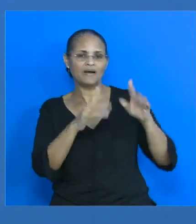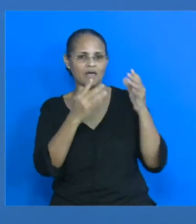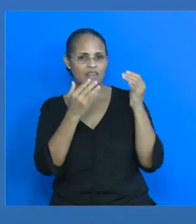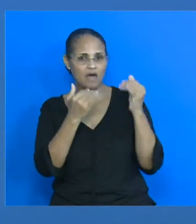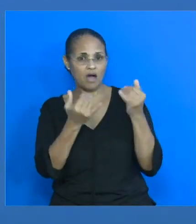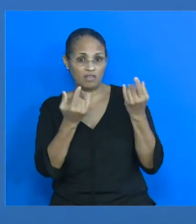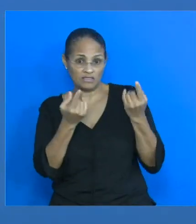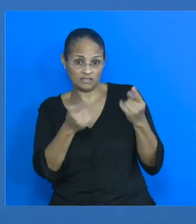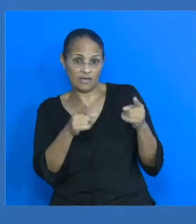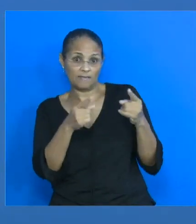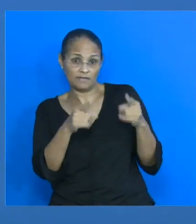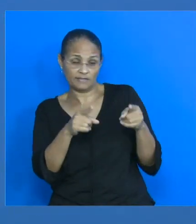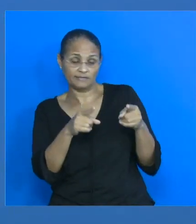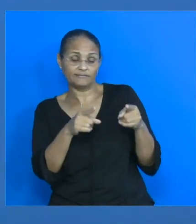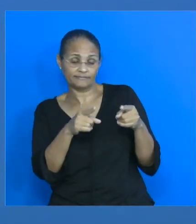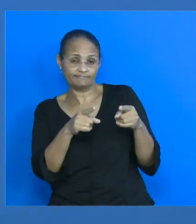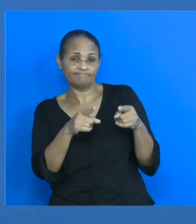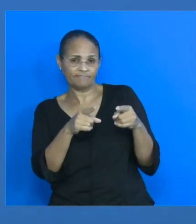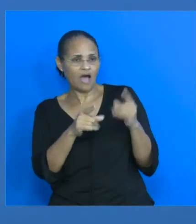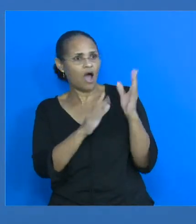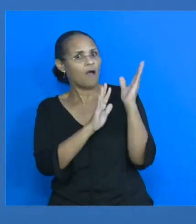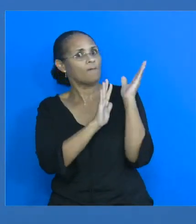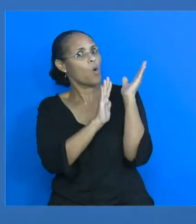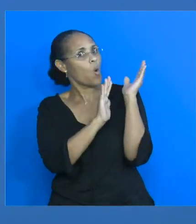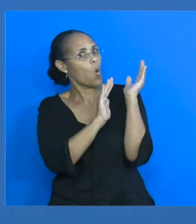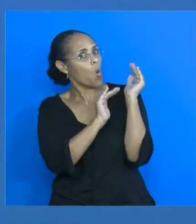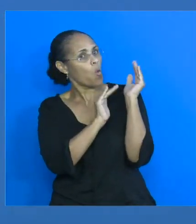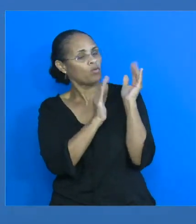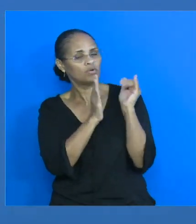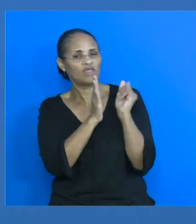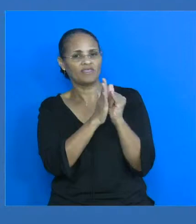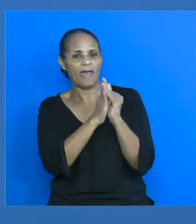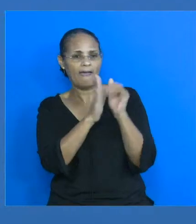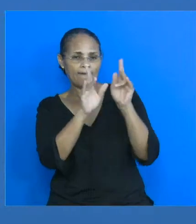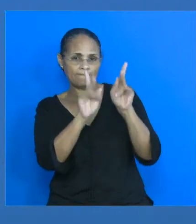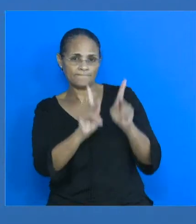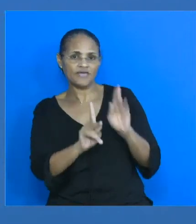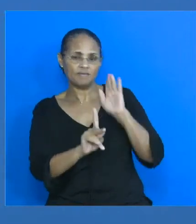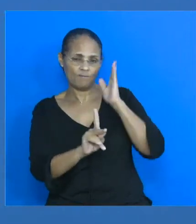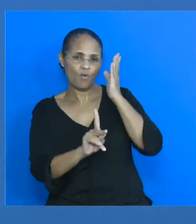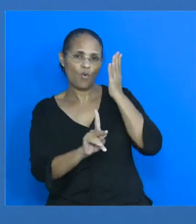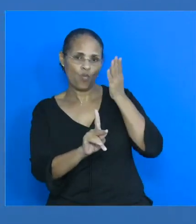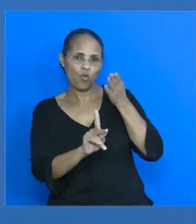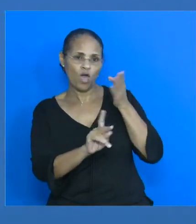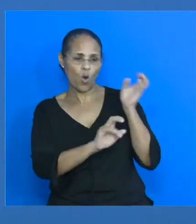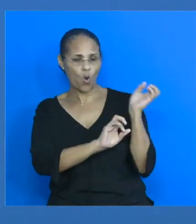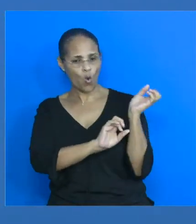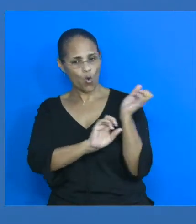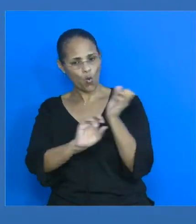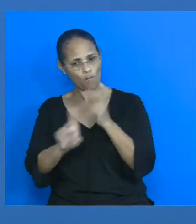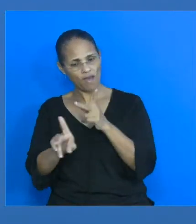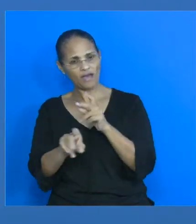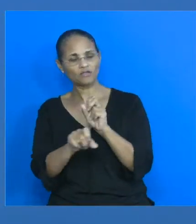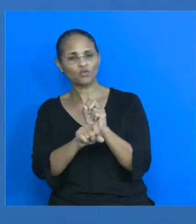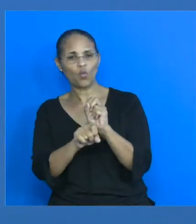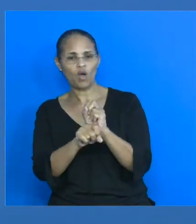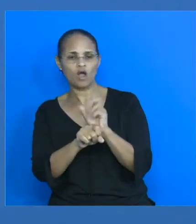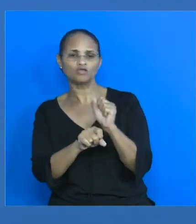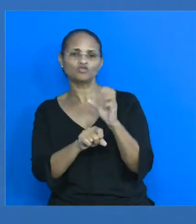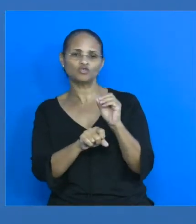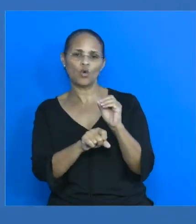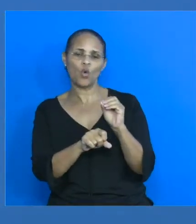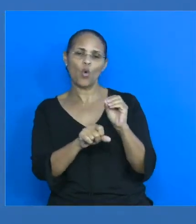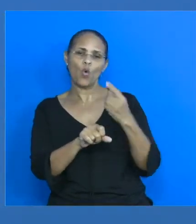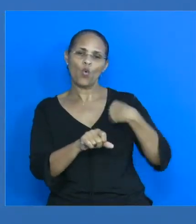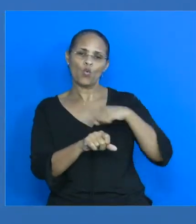been done, I am hopeful that persons will return back to work so that we